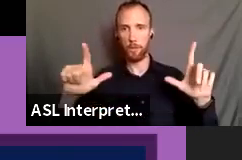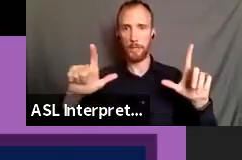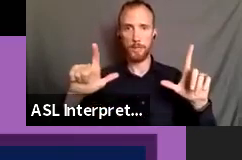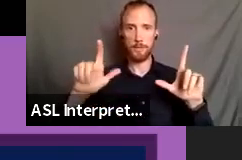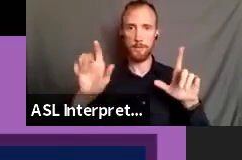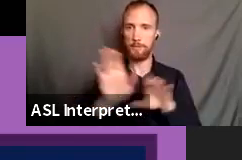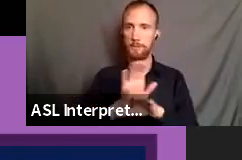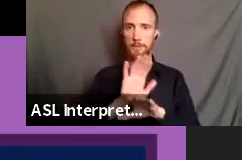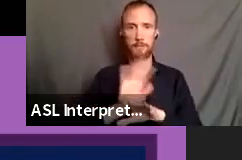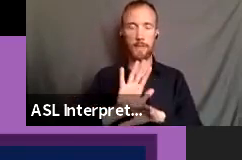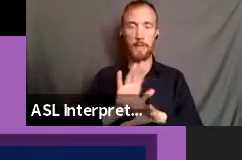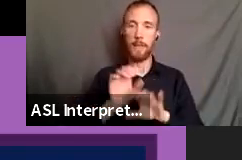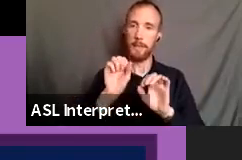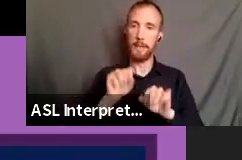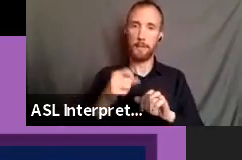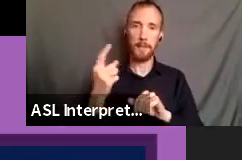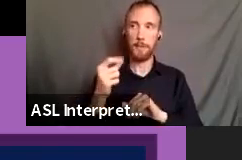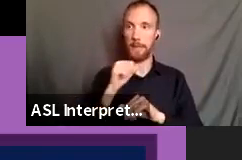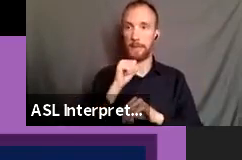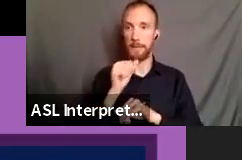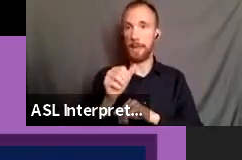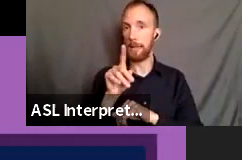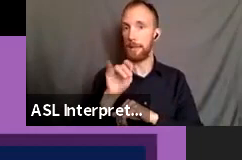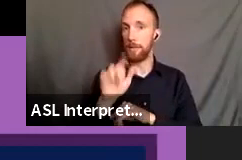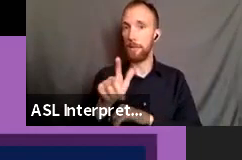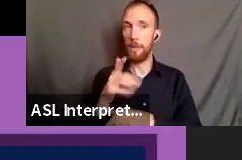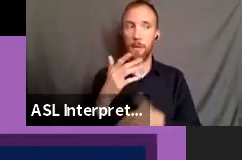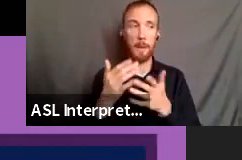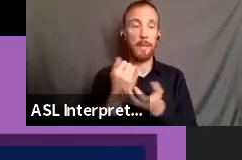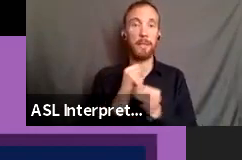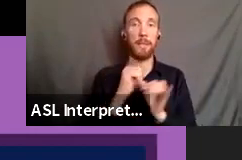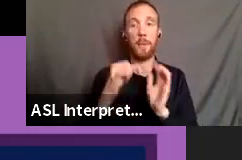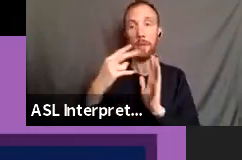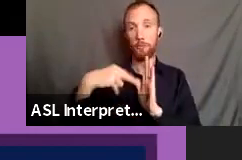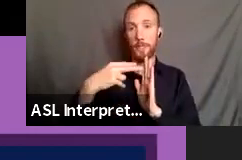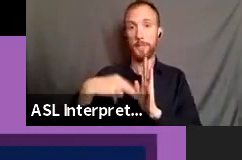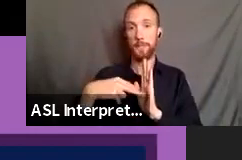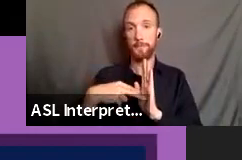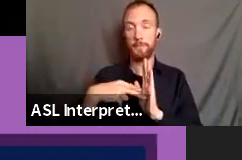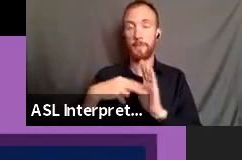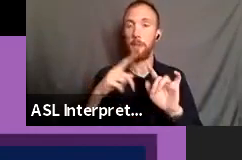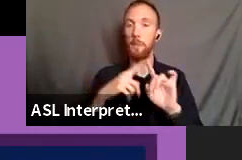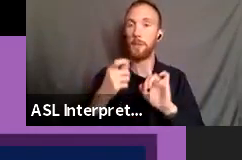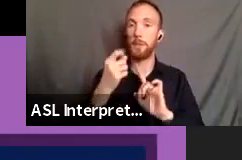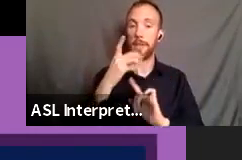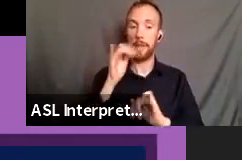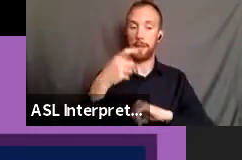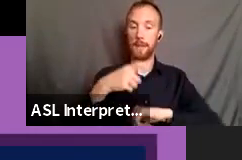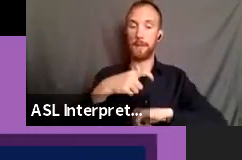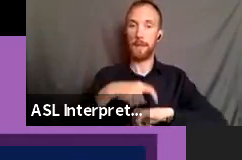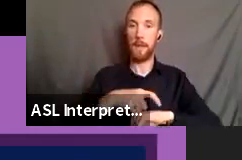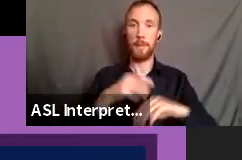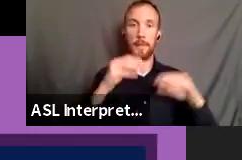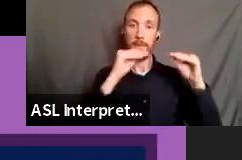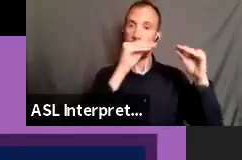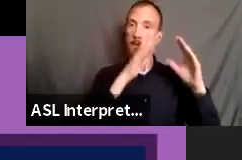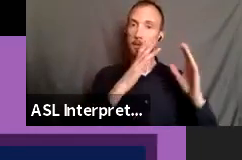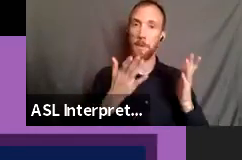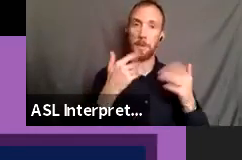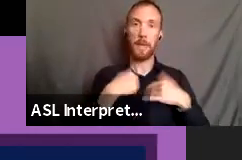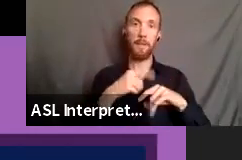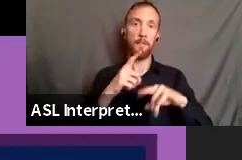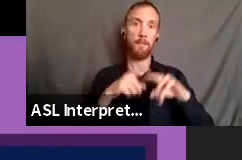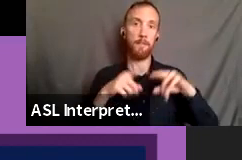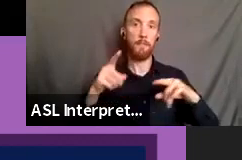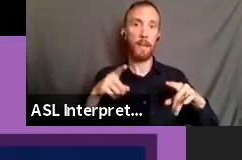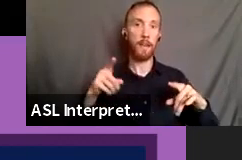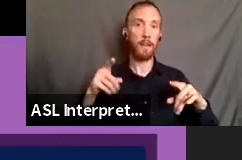non-digital tasks such as independent reading however during this time educators may be doing various activities such as pulling